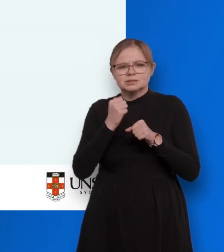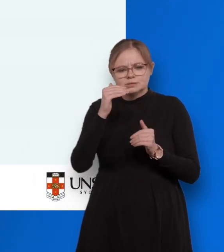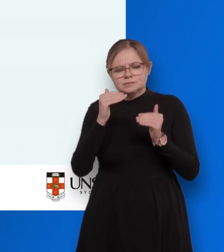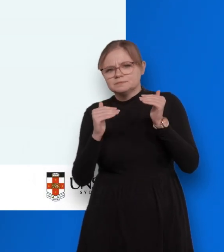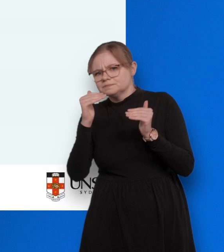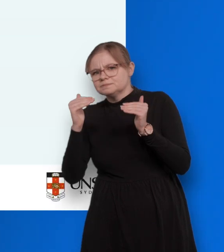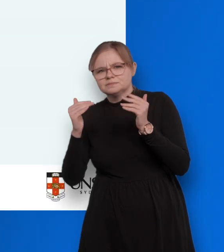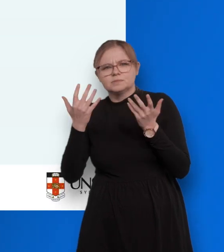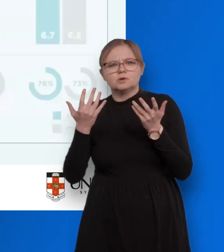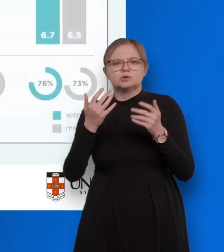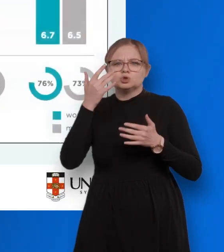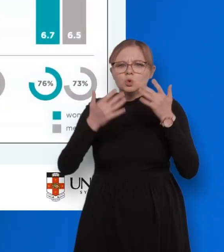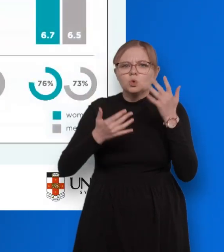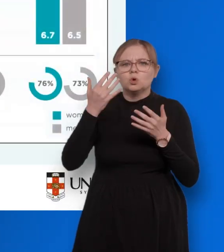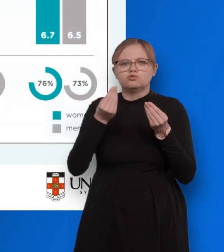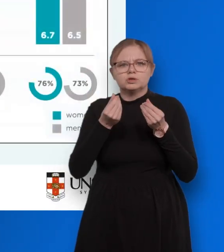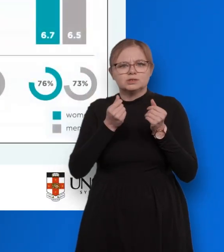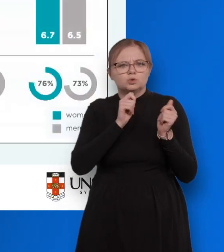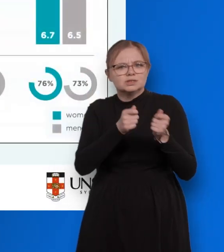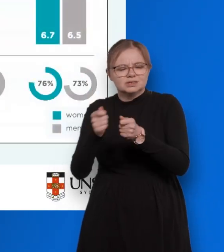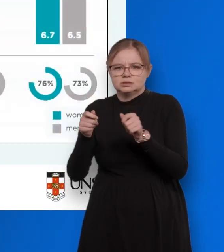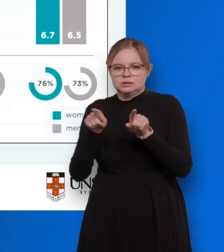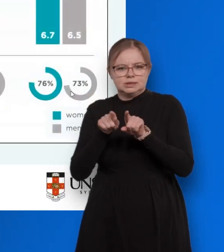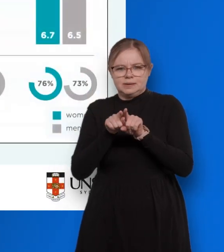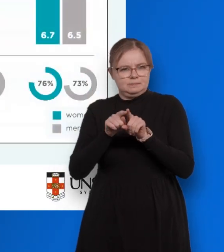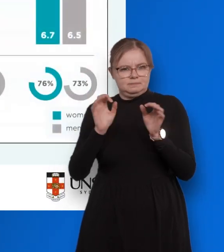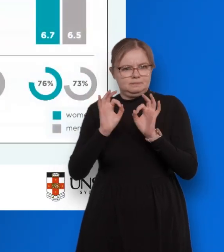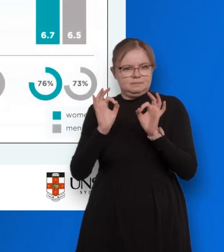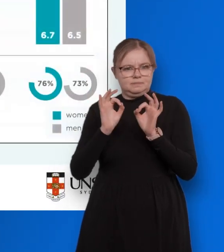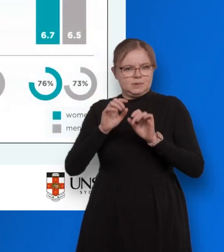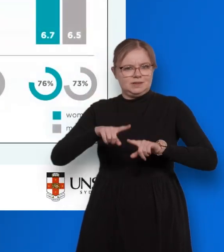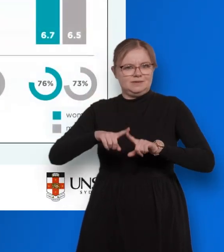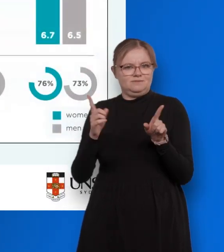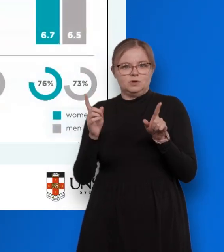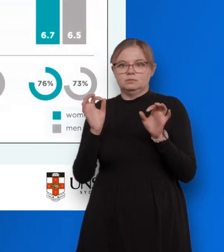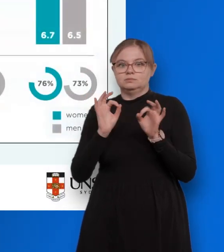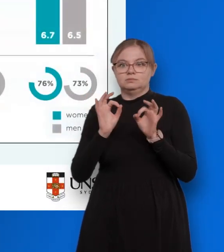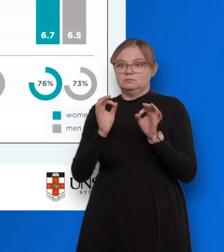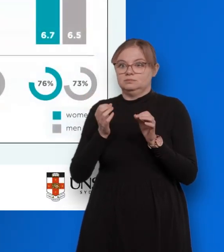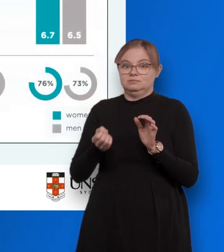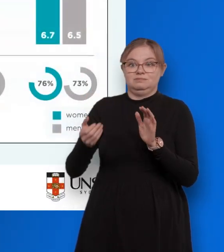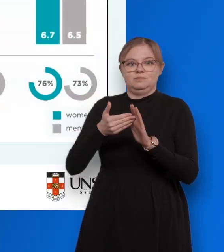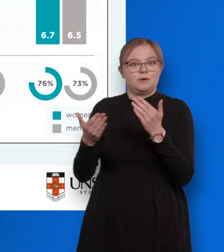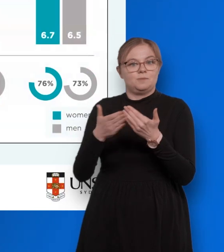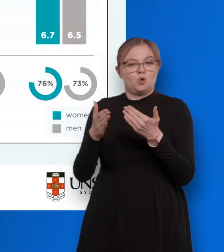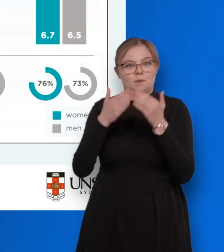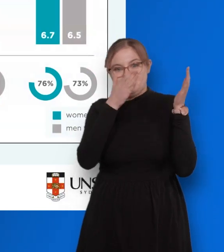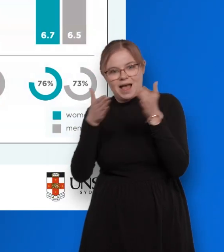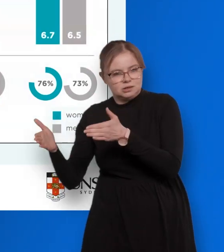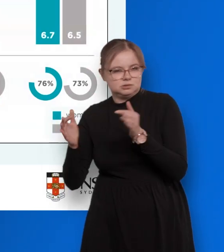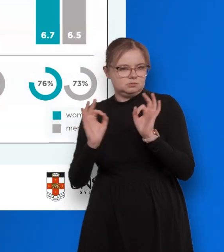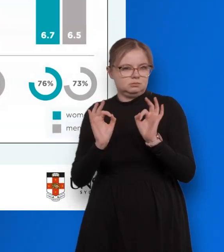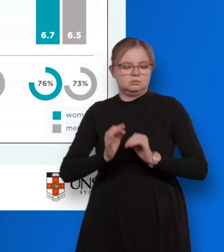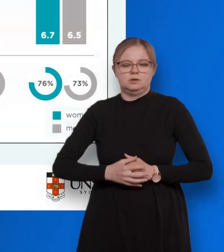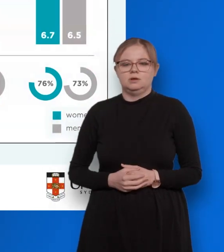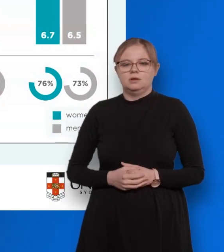maintained. So that's a good sign. We didn't introduce systematic biases in terms of gender for these